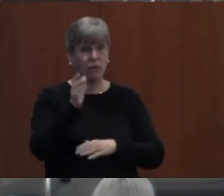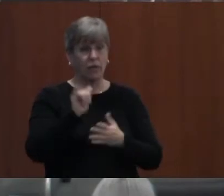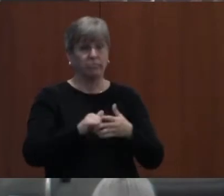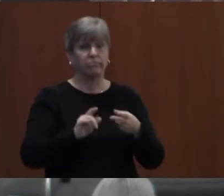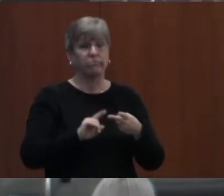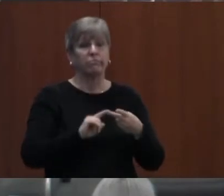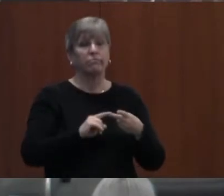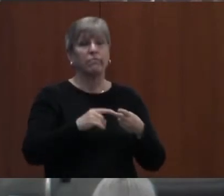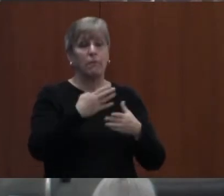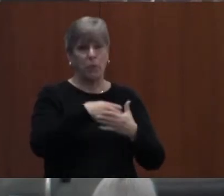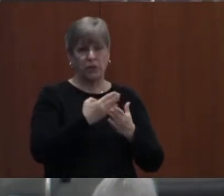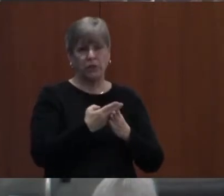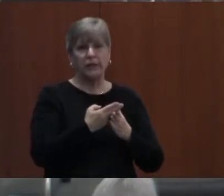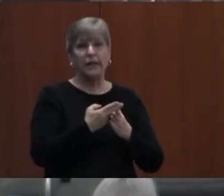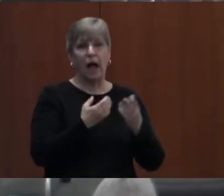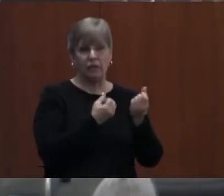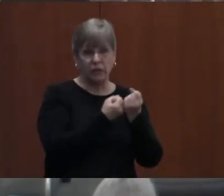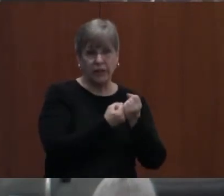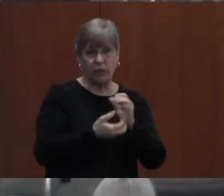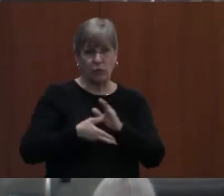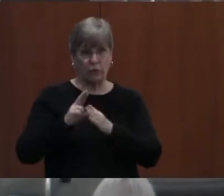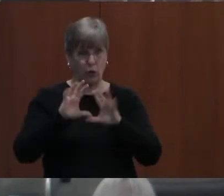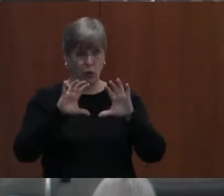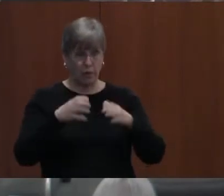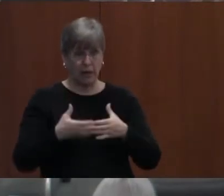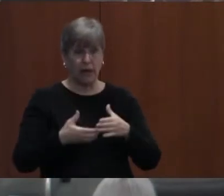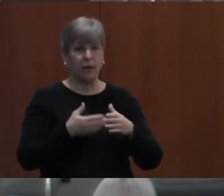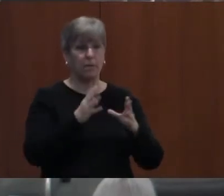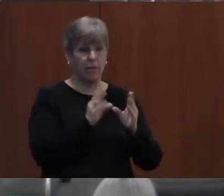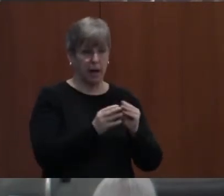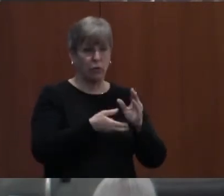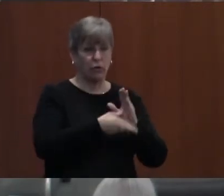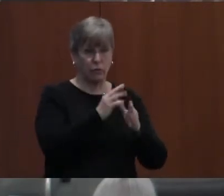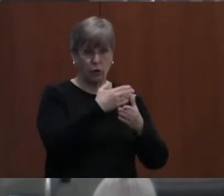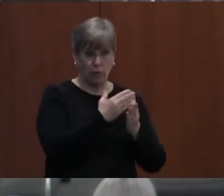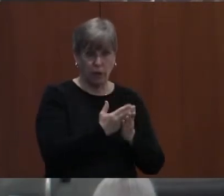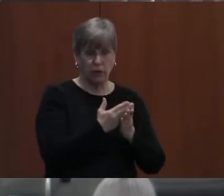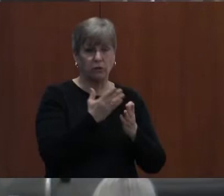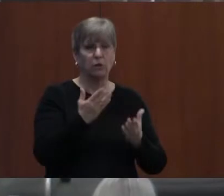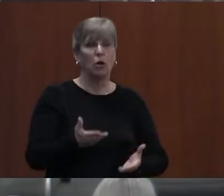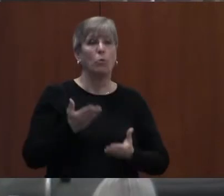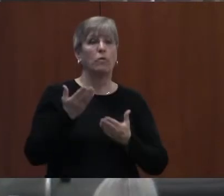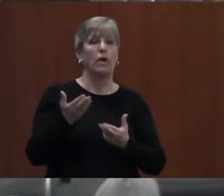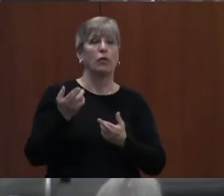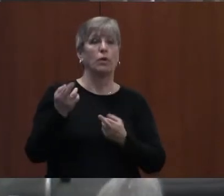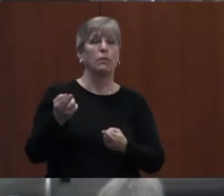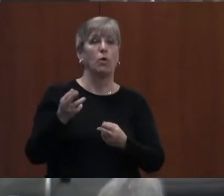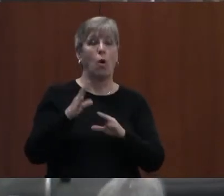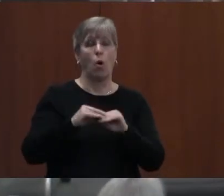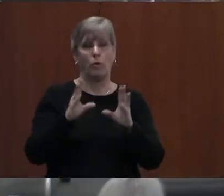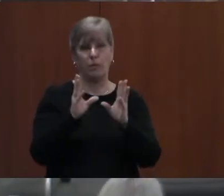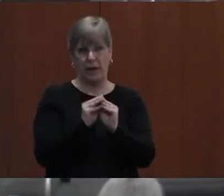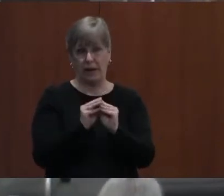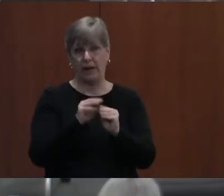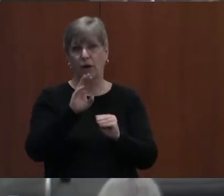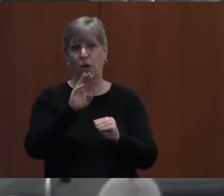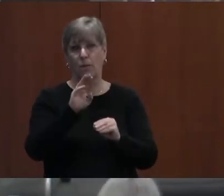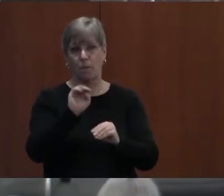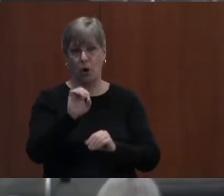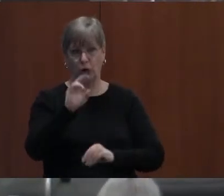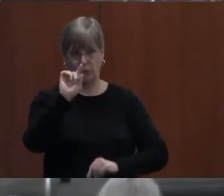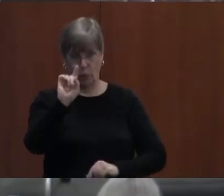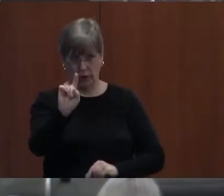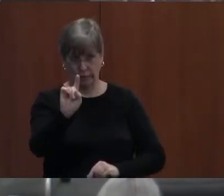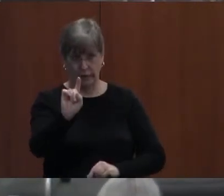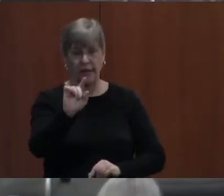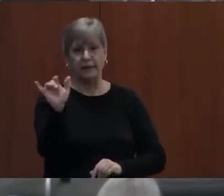the Budget Advocacy and Review Committee met, reviewed the budget, provided a recommendation at the meeting on March 1, which was at the same